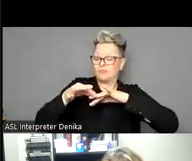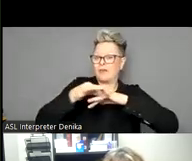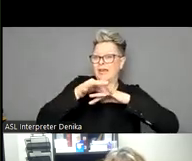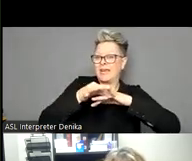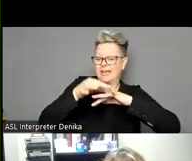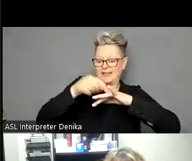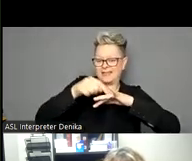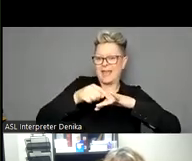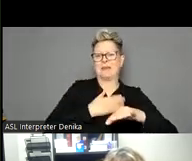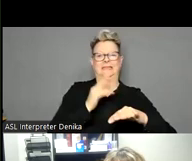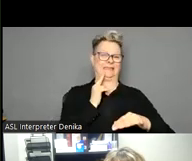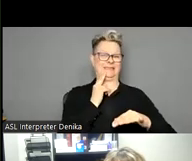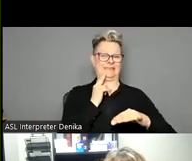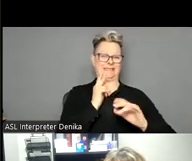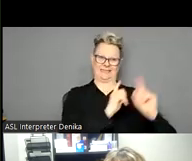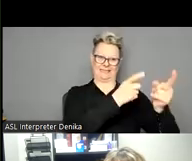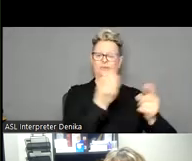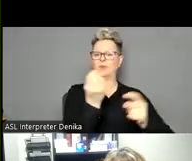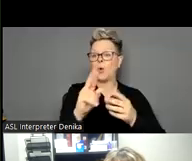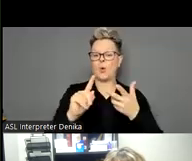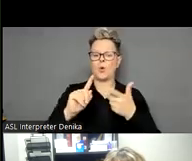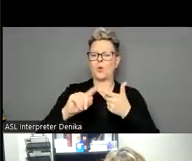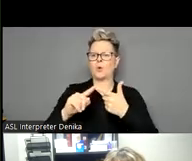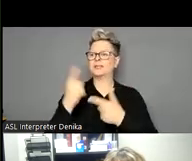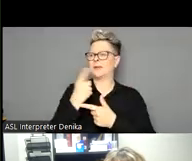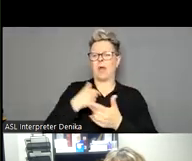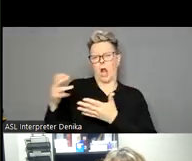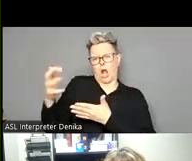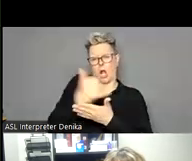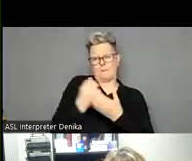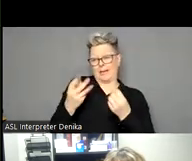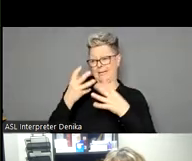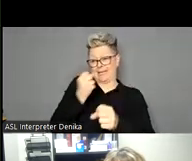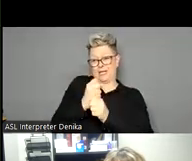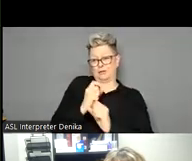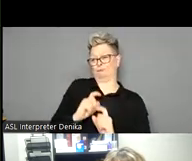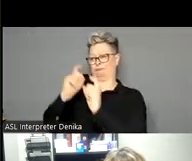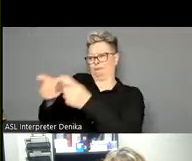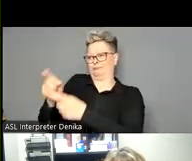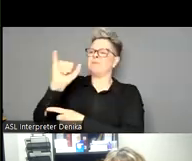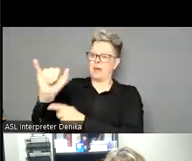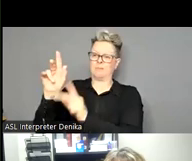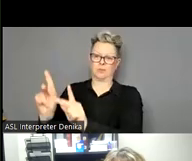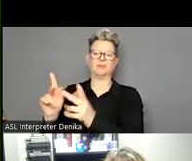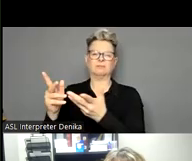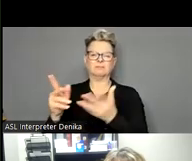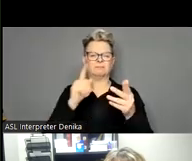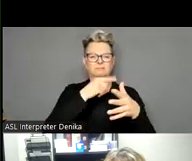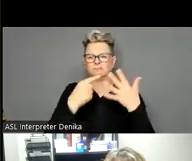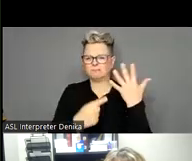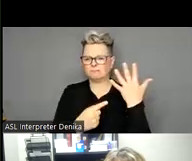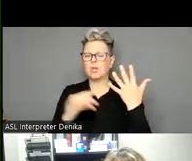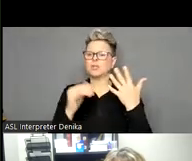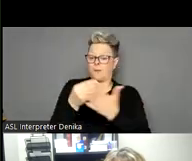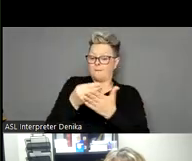niece, or a collection to a certain person. But there's also monetary gifts, like a certain